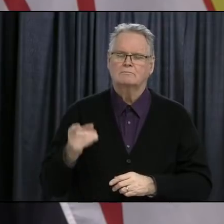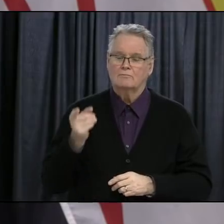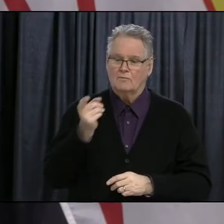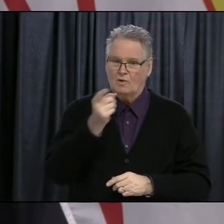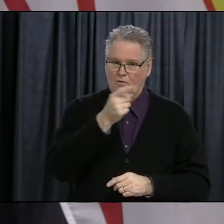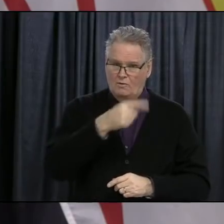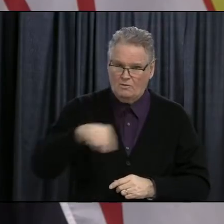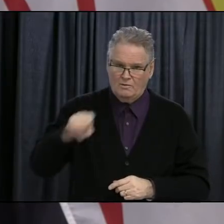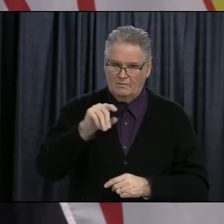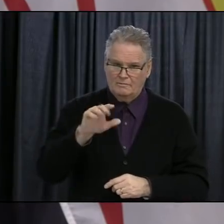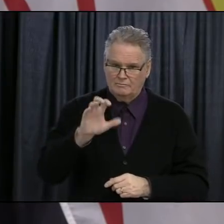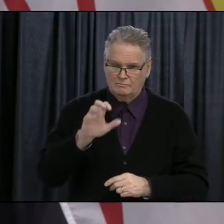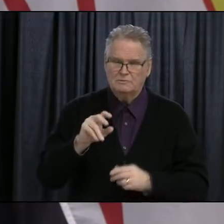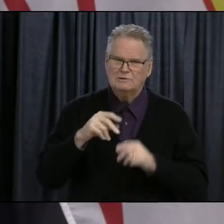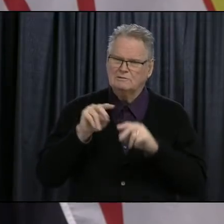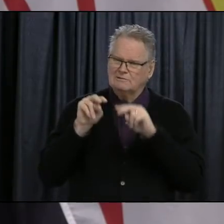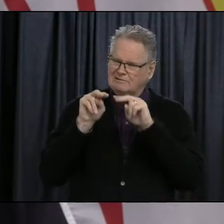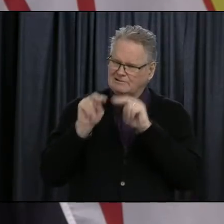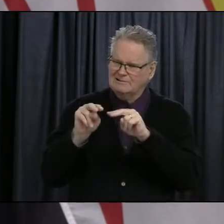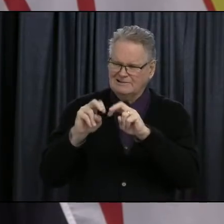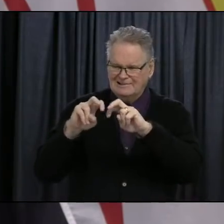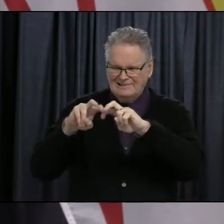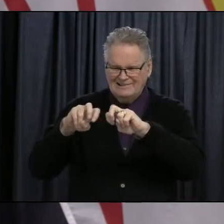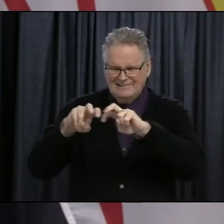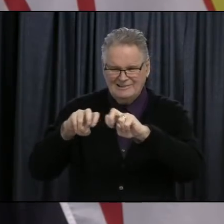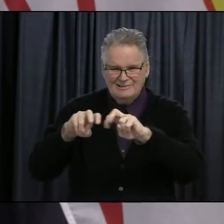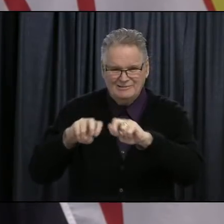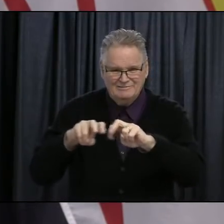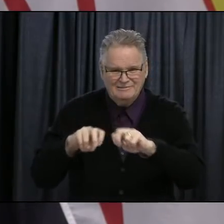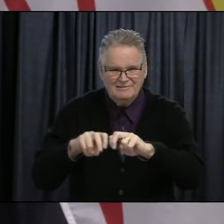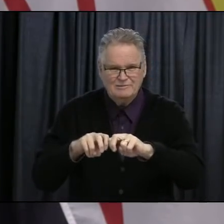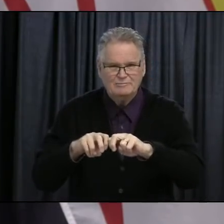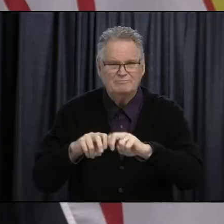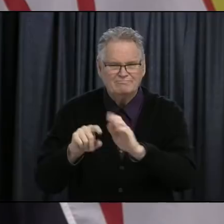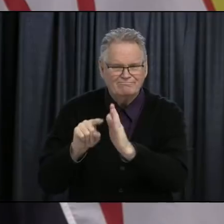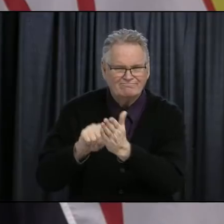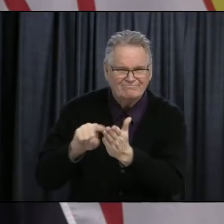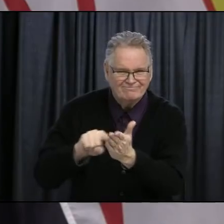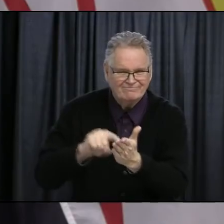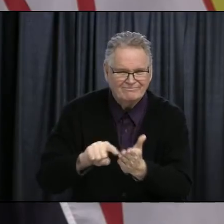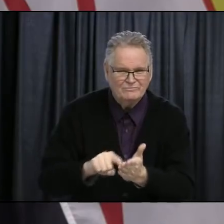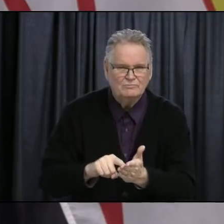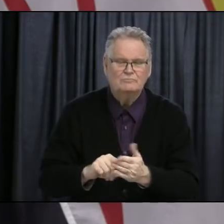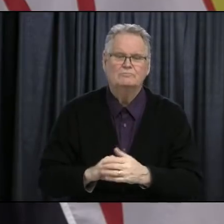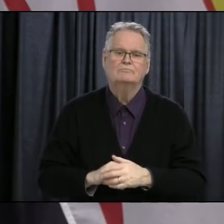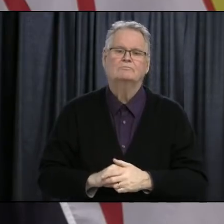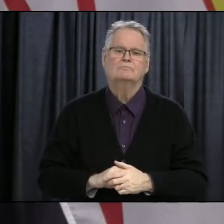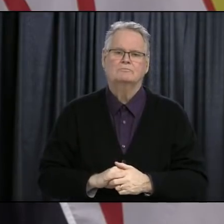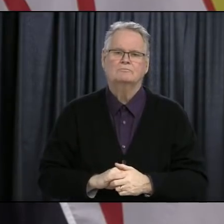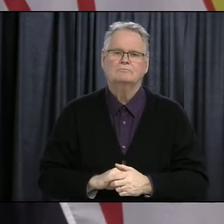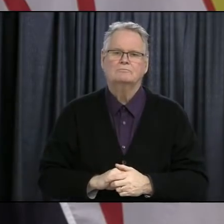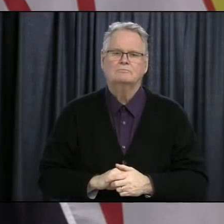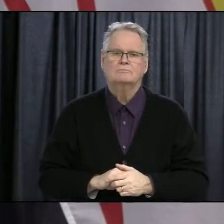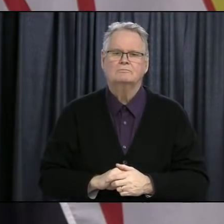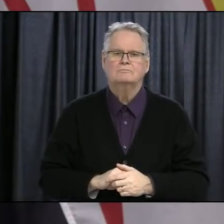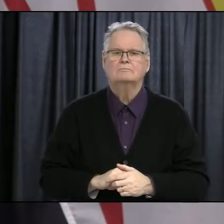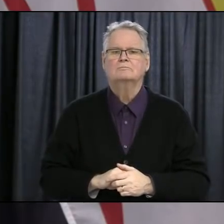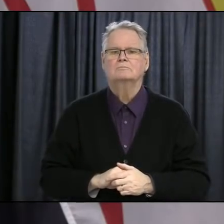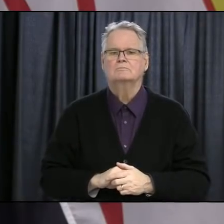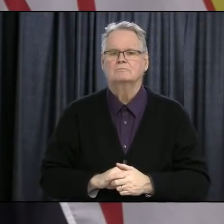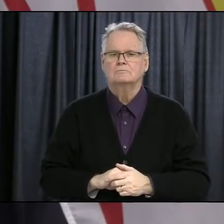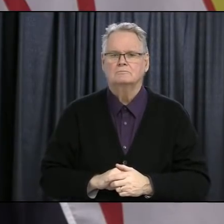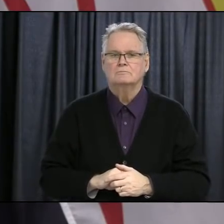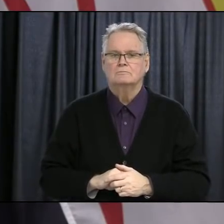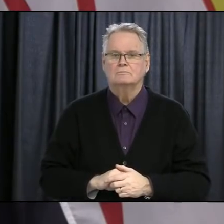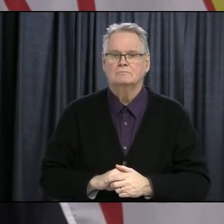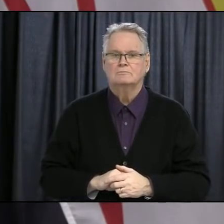with this, we haven't been able to send them all. So we're sending a cross-section and picking some of the some of the ones that are